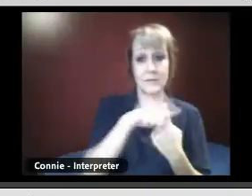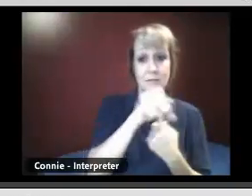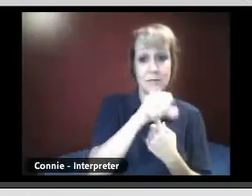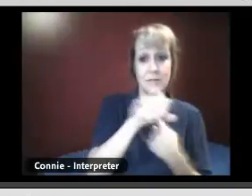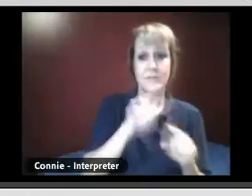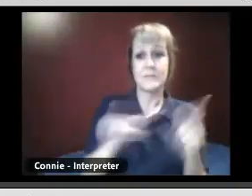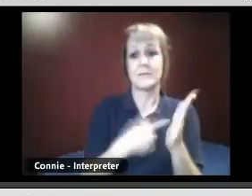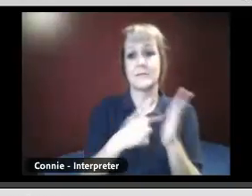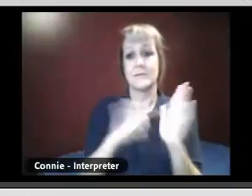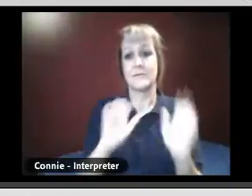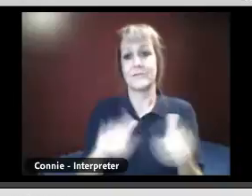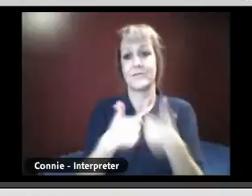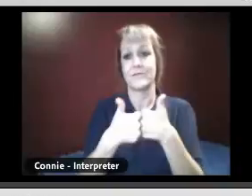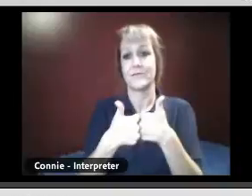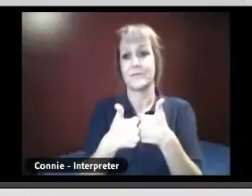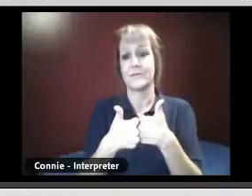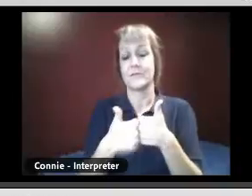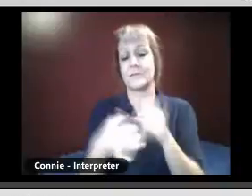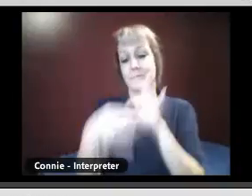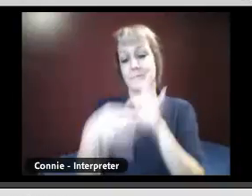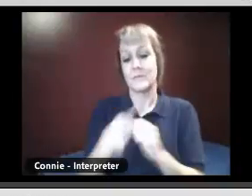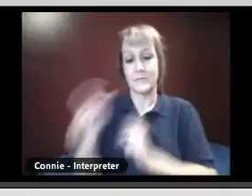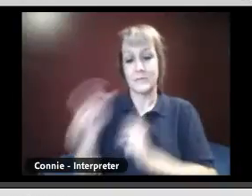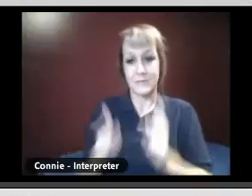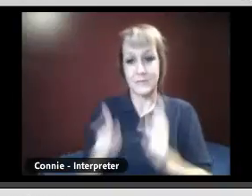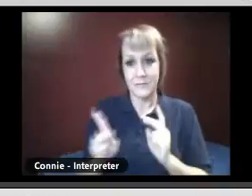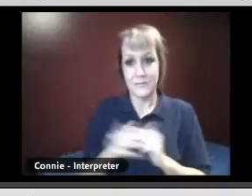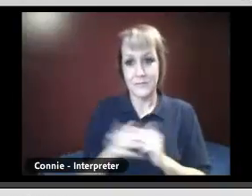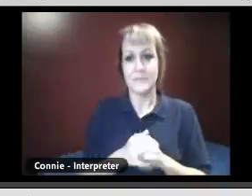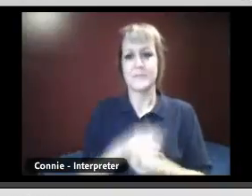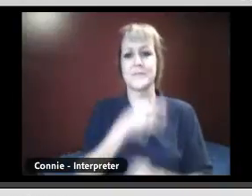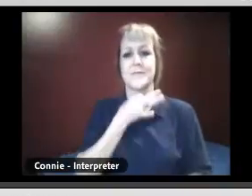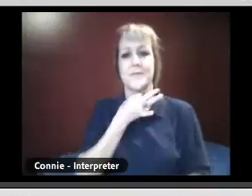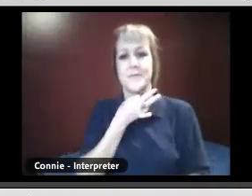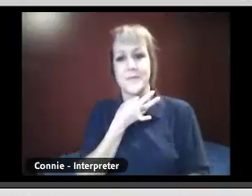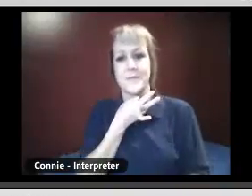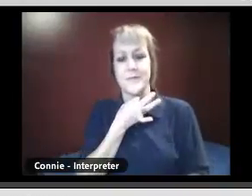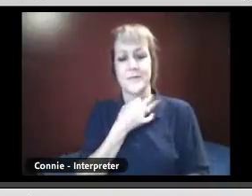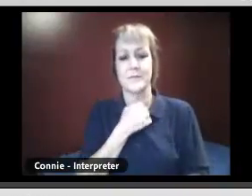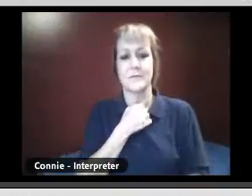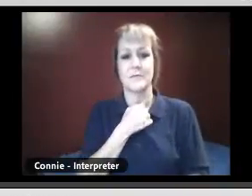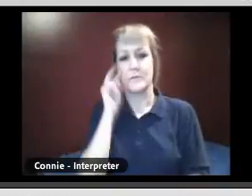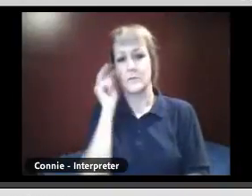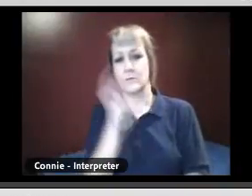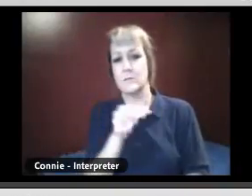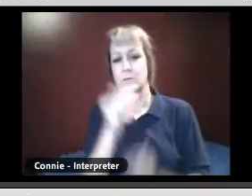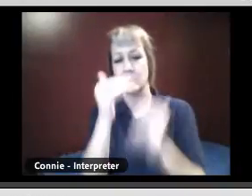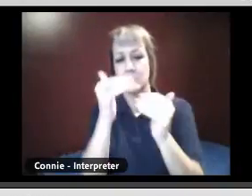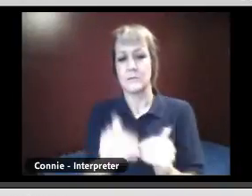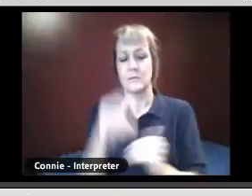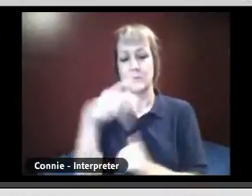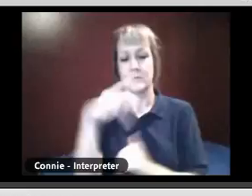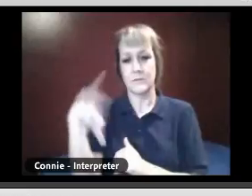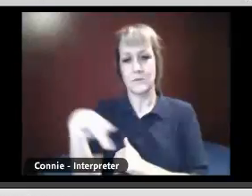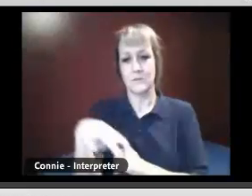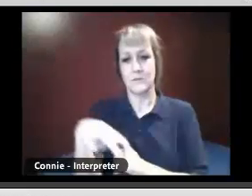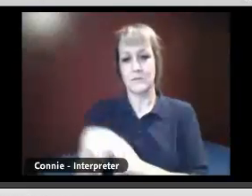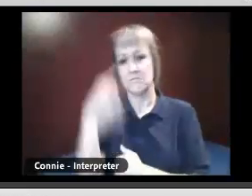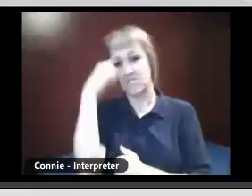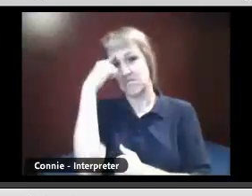knowing that we're dealing with the essence of people. So what I'm curious about, all right, let's take a look at the next slide and see where everybody's headset